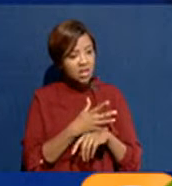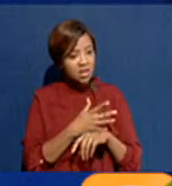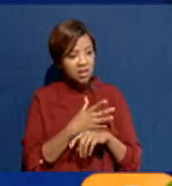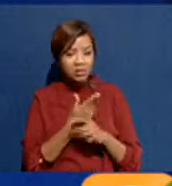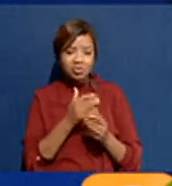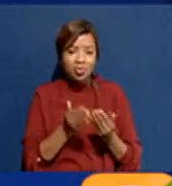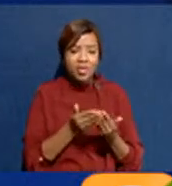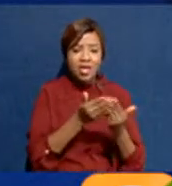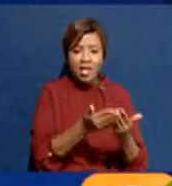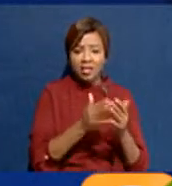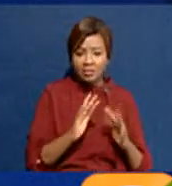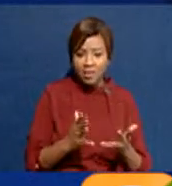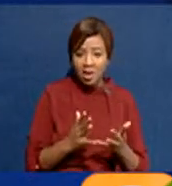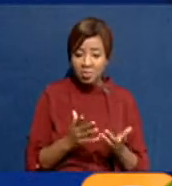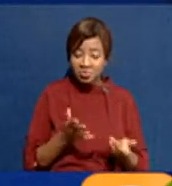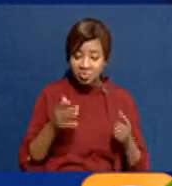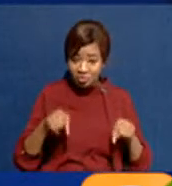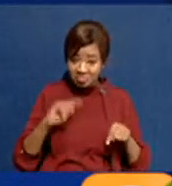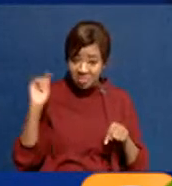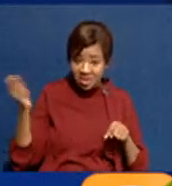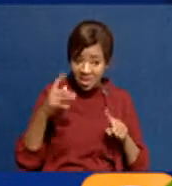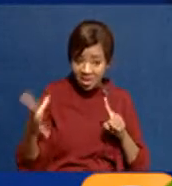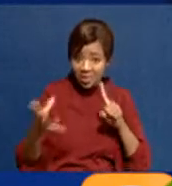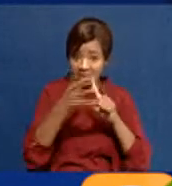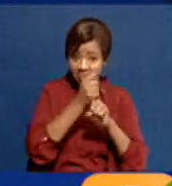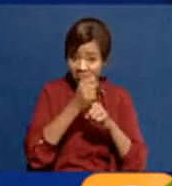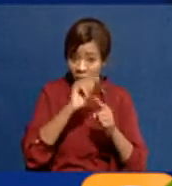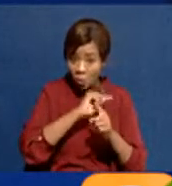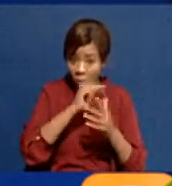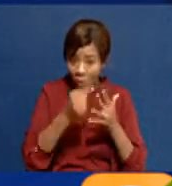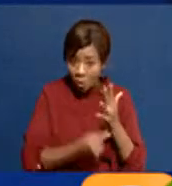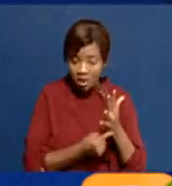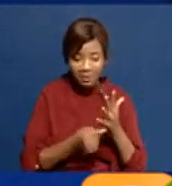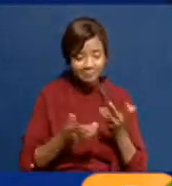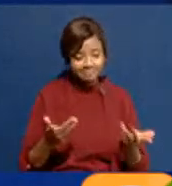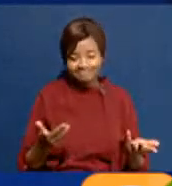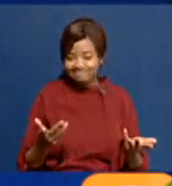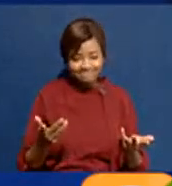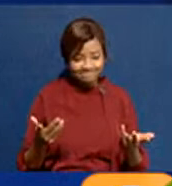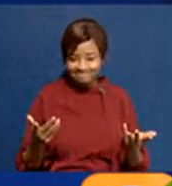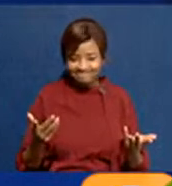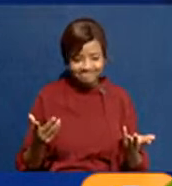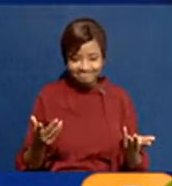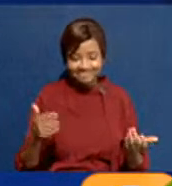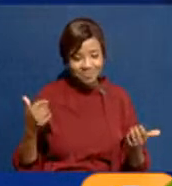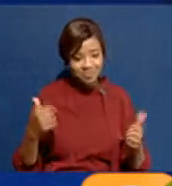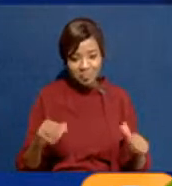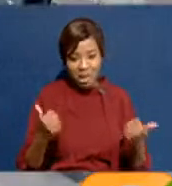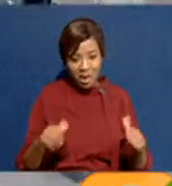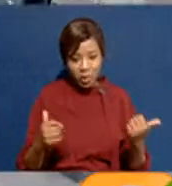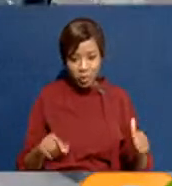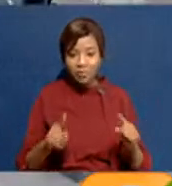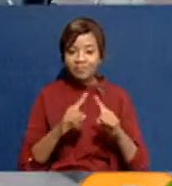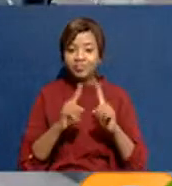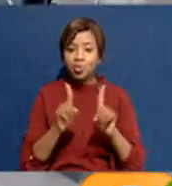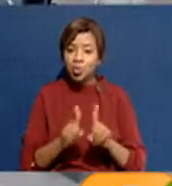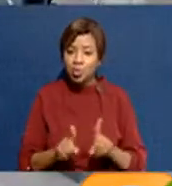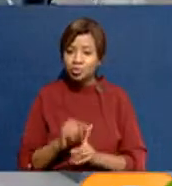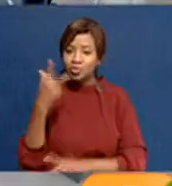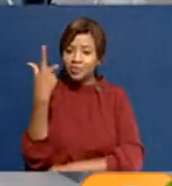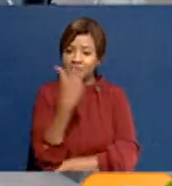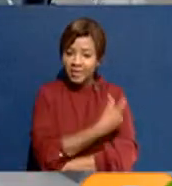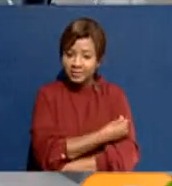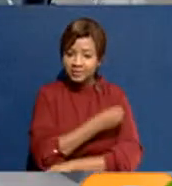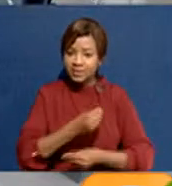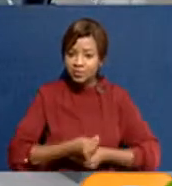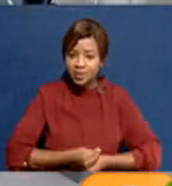are we? I don't think we are very near there. In terms of immunization, as my colleague here had said,